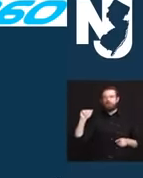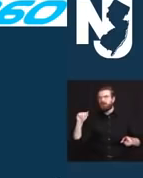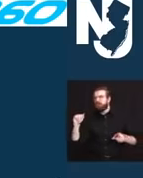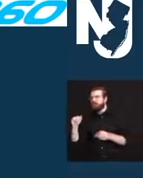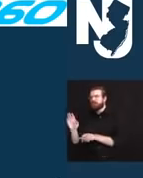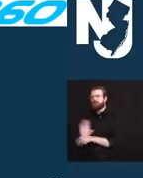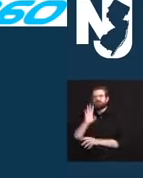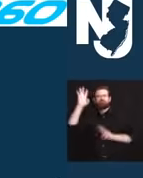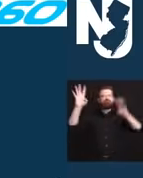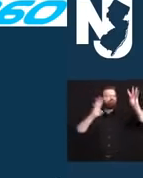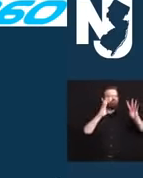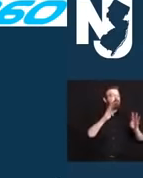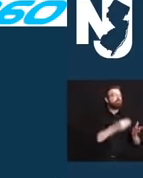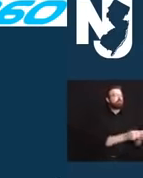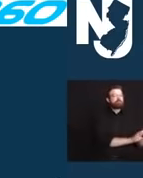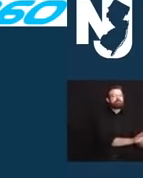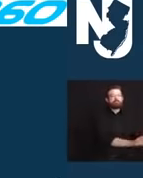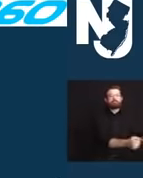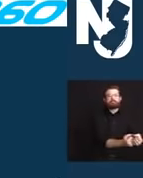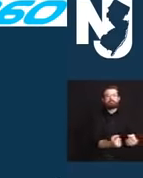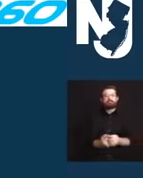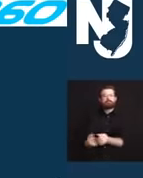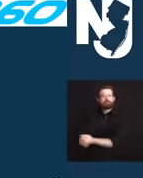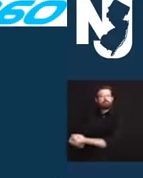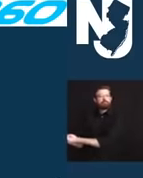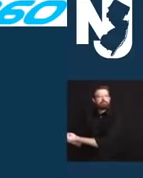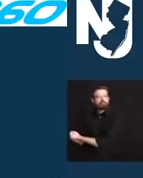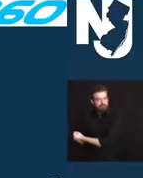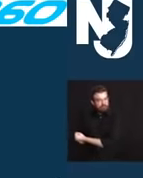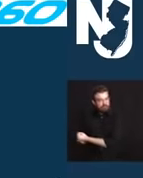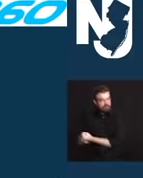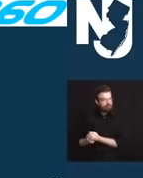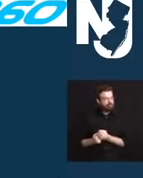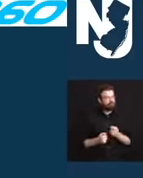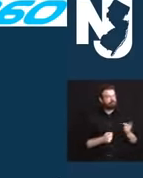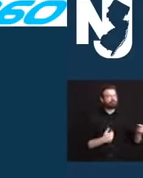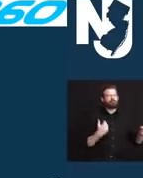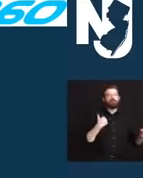out virtual training features of iSport 360's platform,